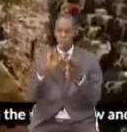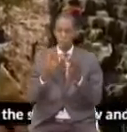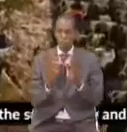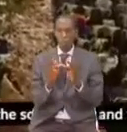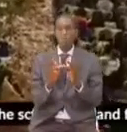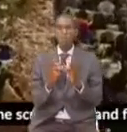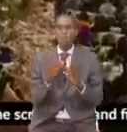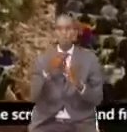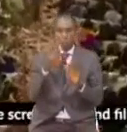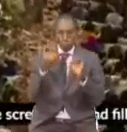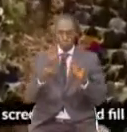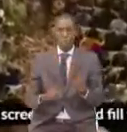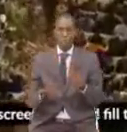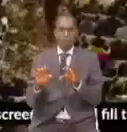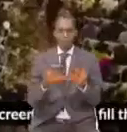Counselors,